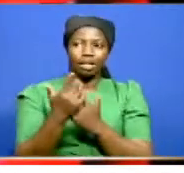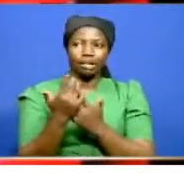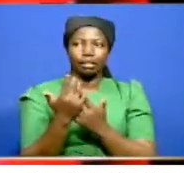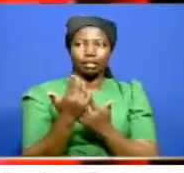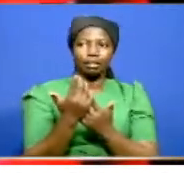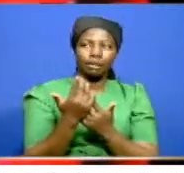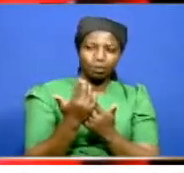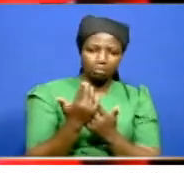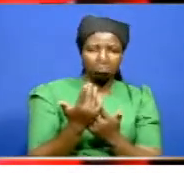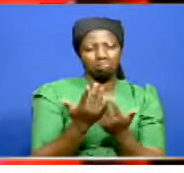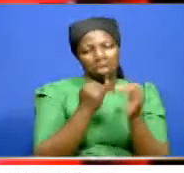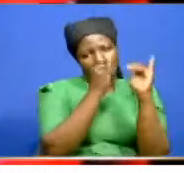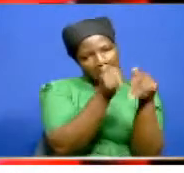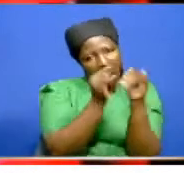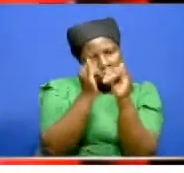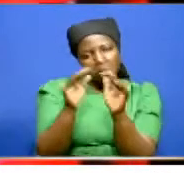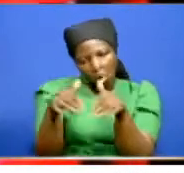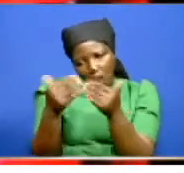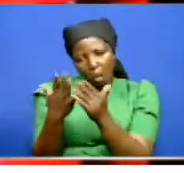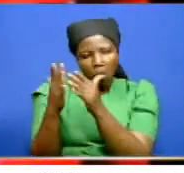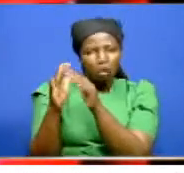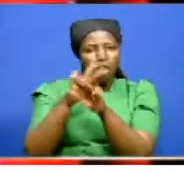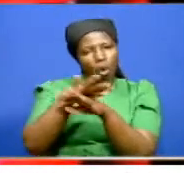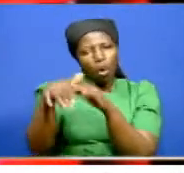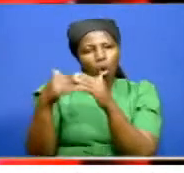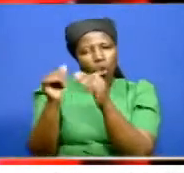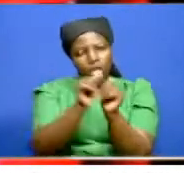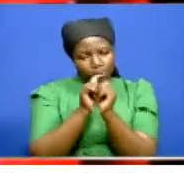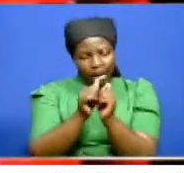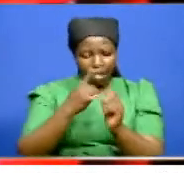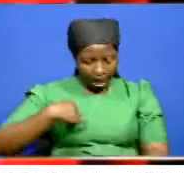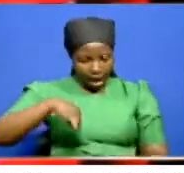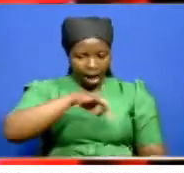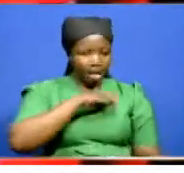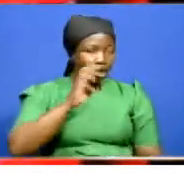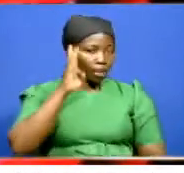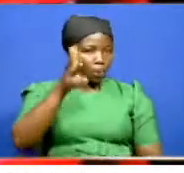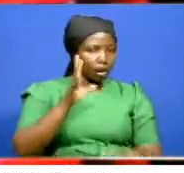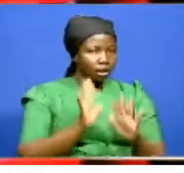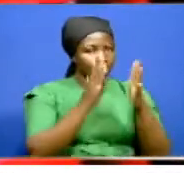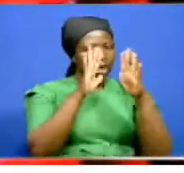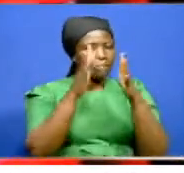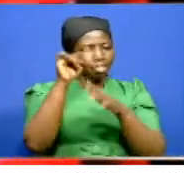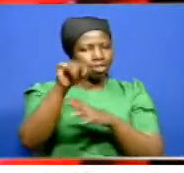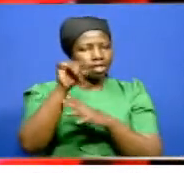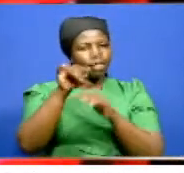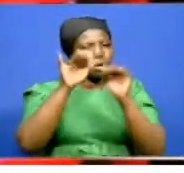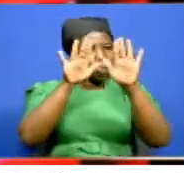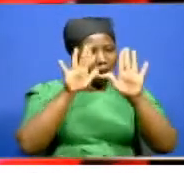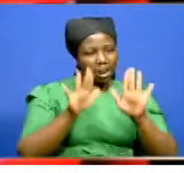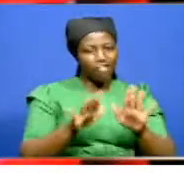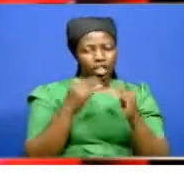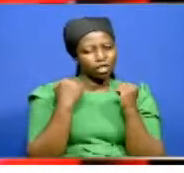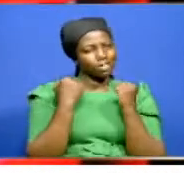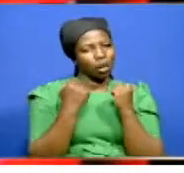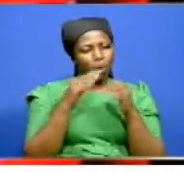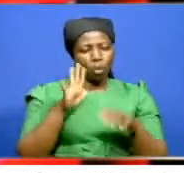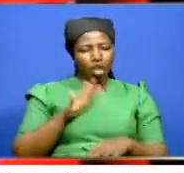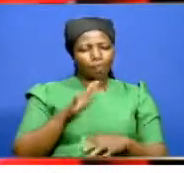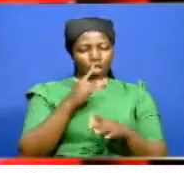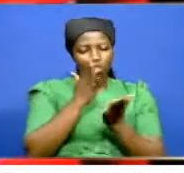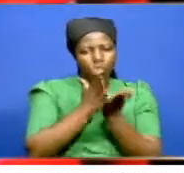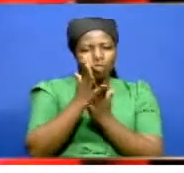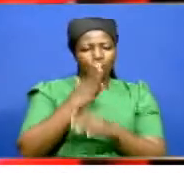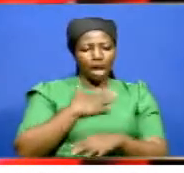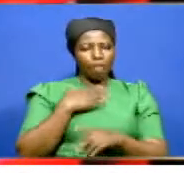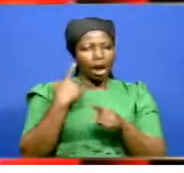collective action. We shall be celebrating these wonderful and courageous women through our annual